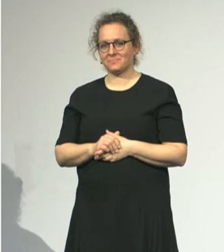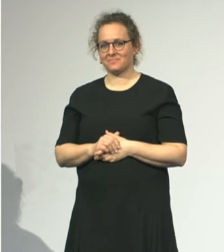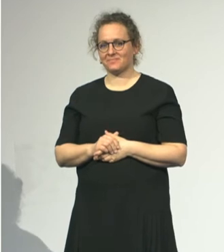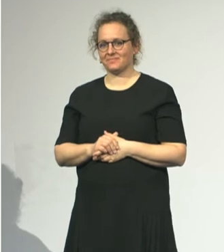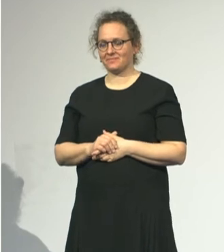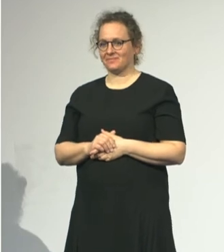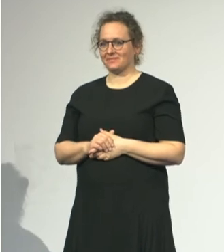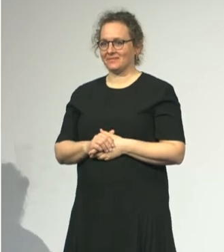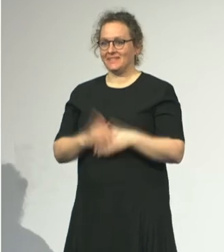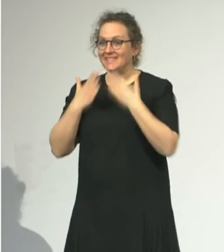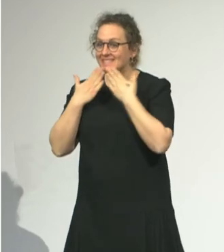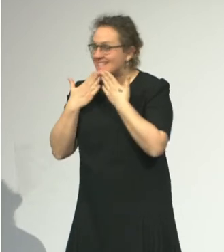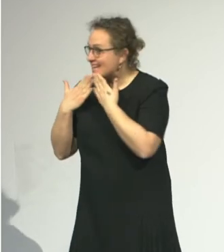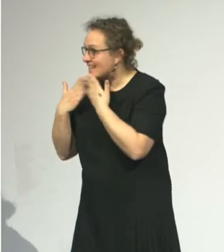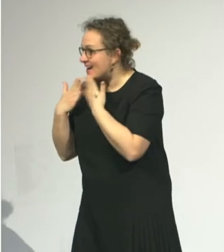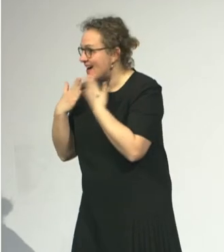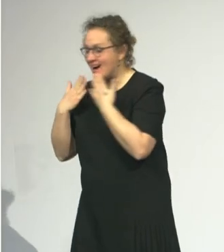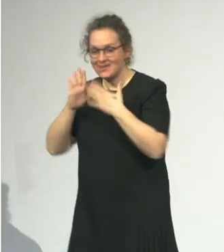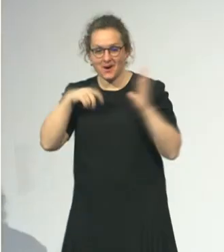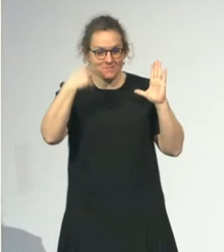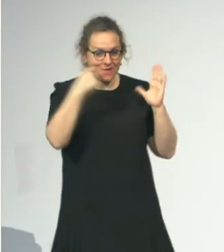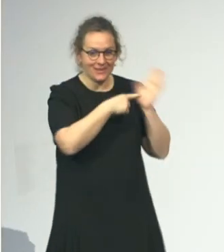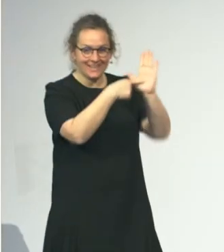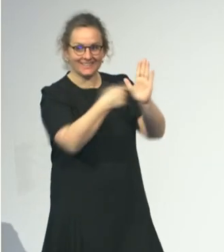Thank you very much. Now,